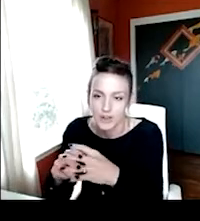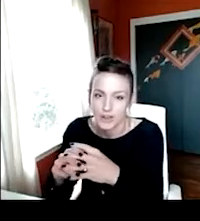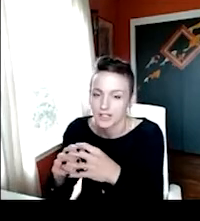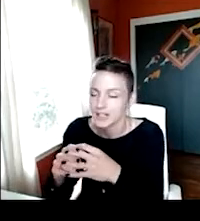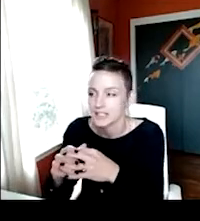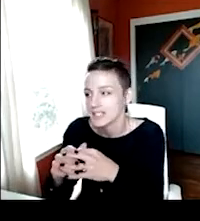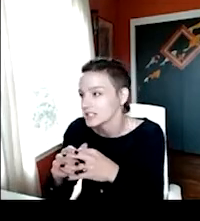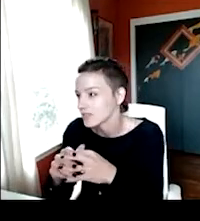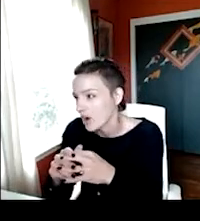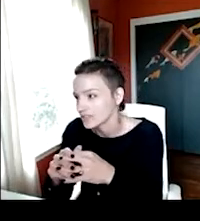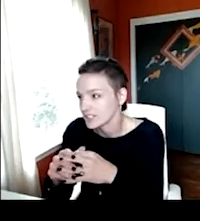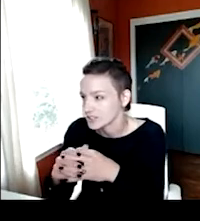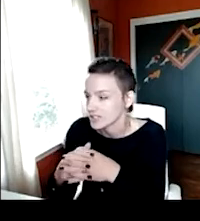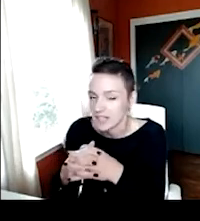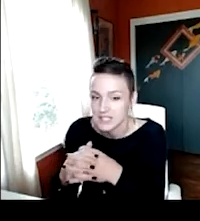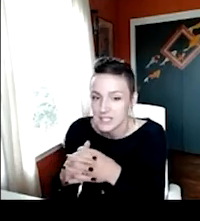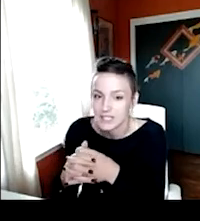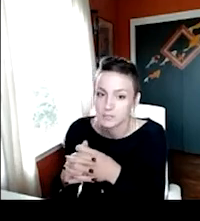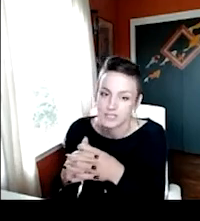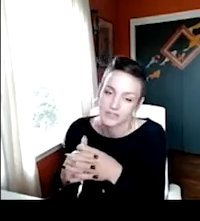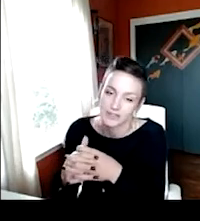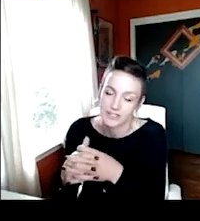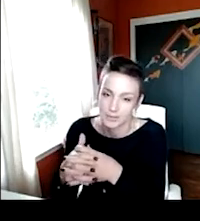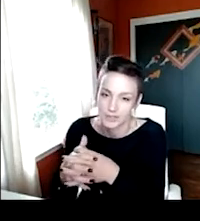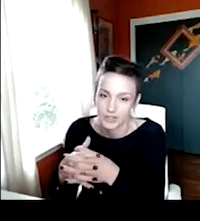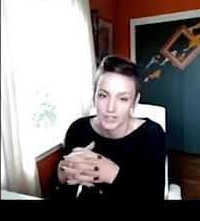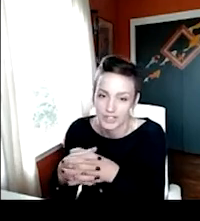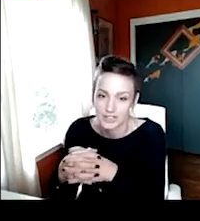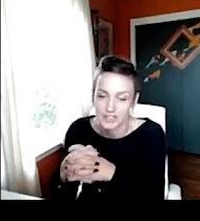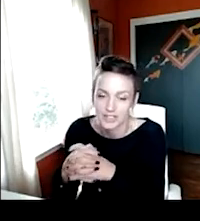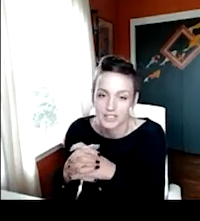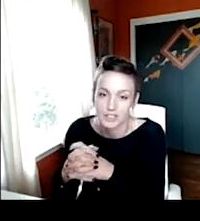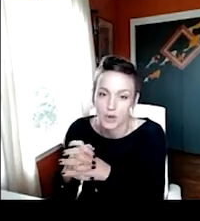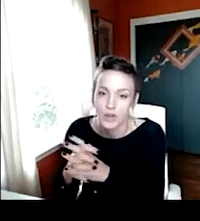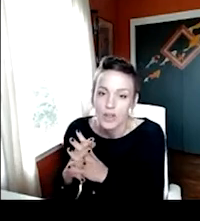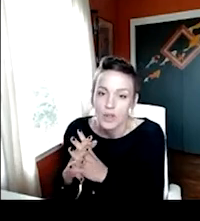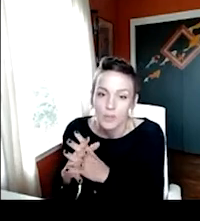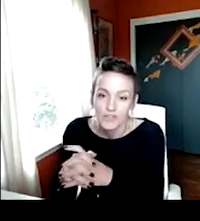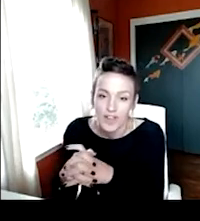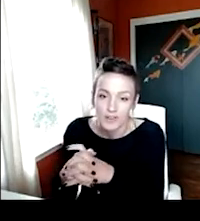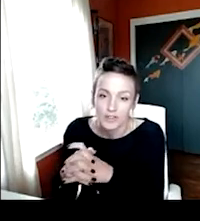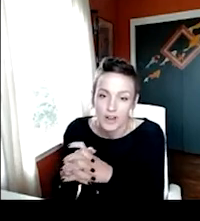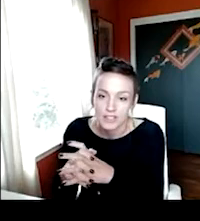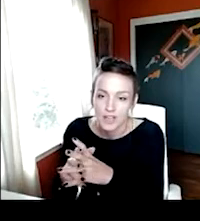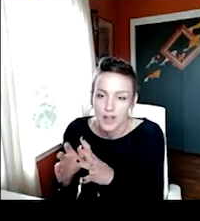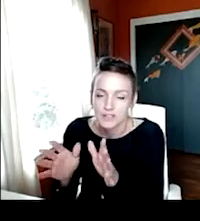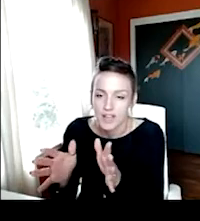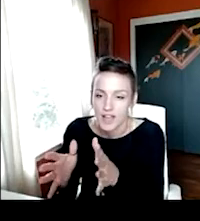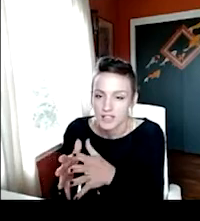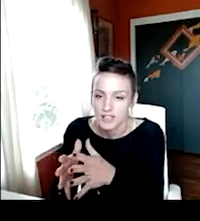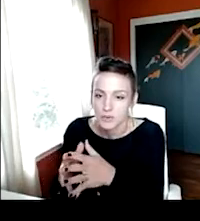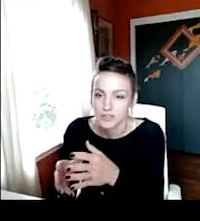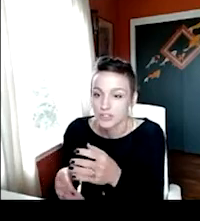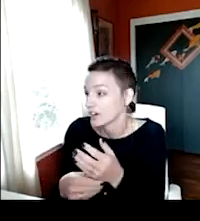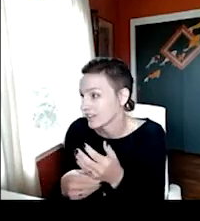focused on getting teens involved and interested in IT, specifically cybersecurity in this instance. So we found ourselves